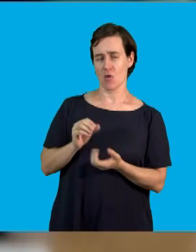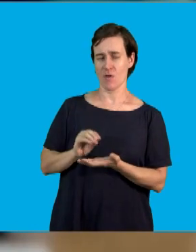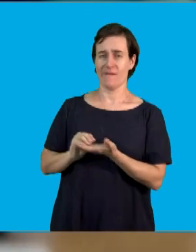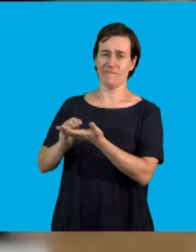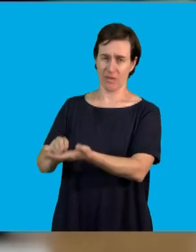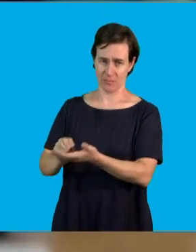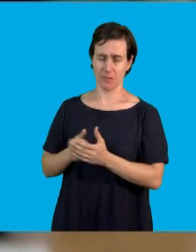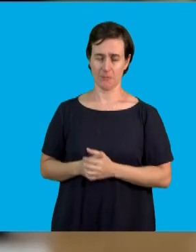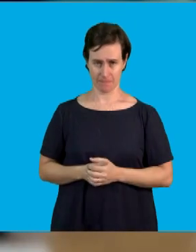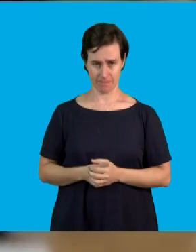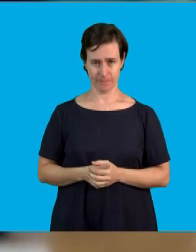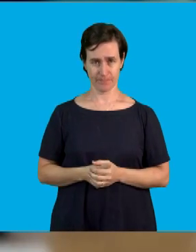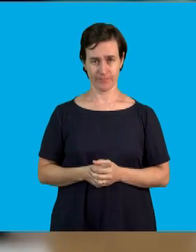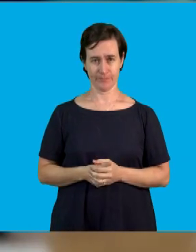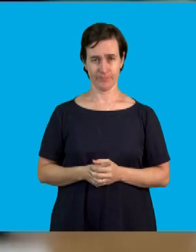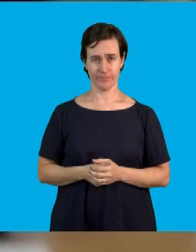and Investments.